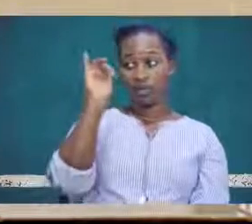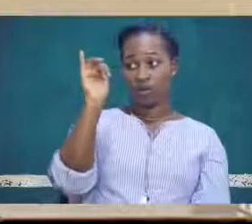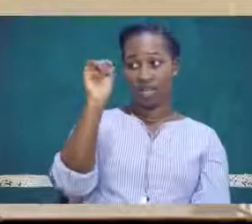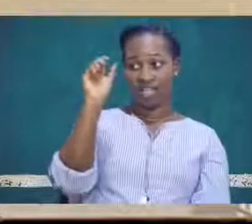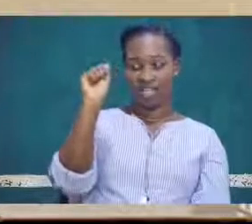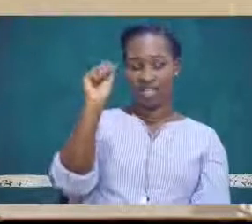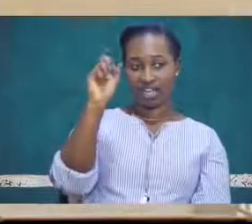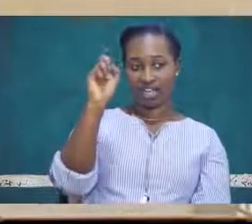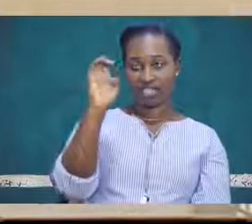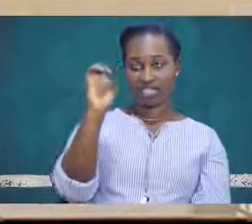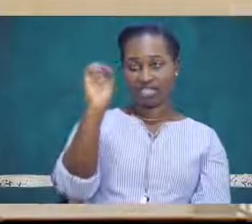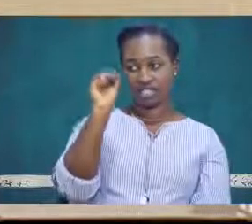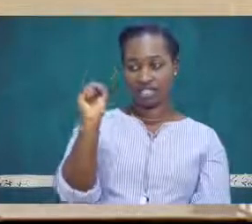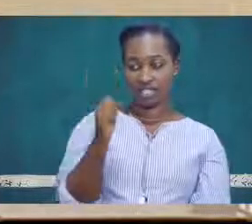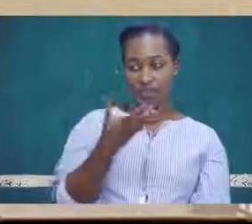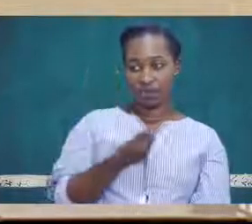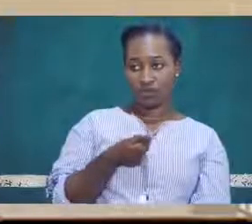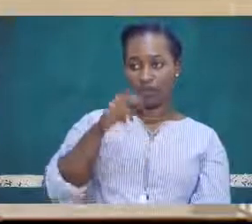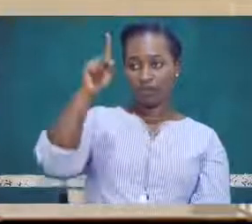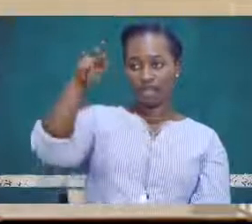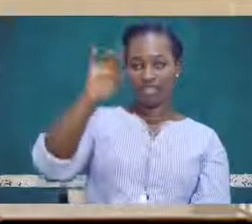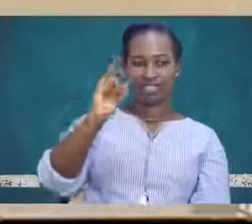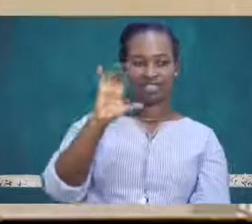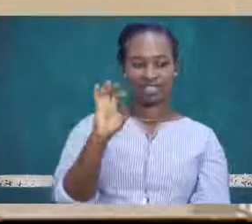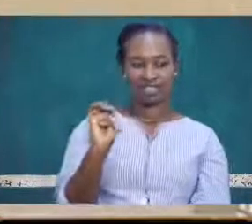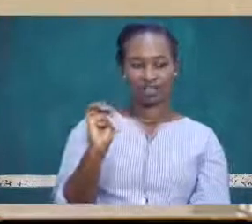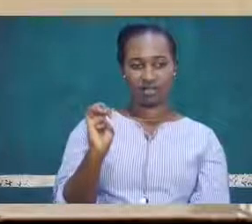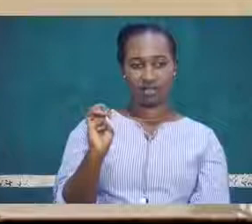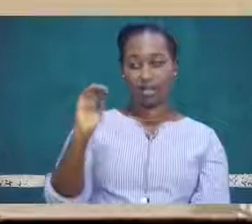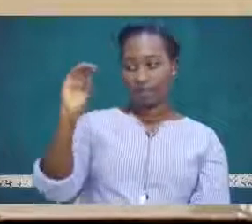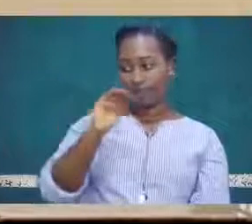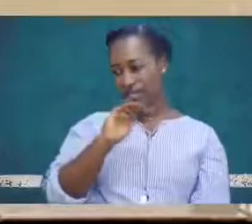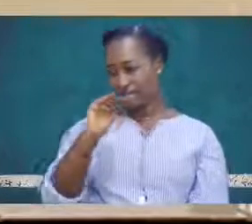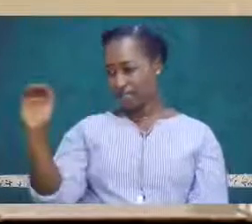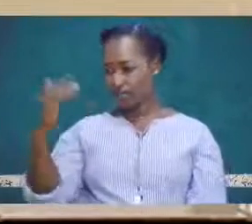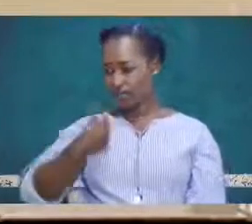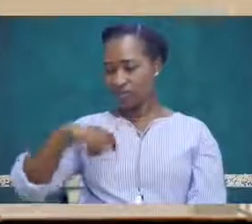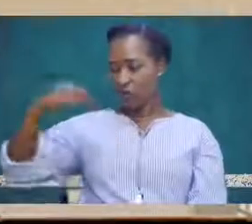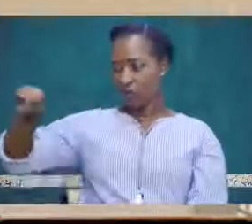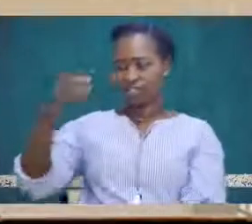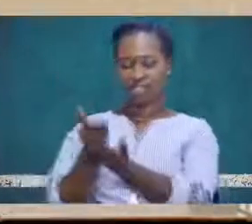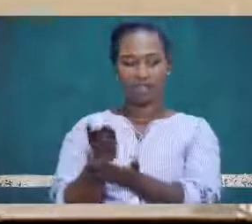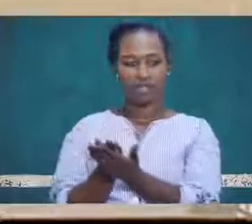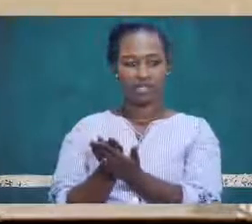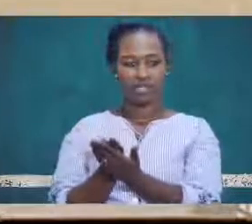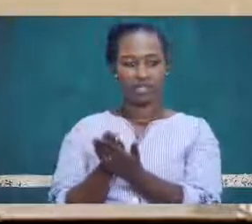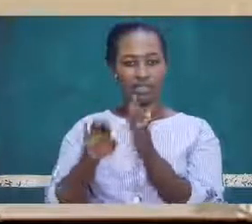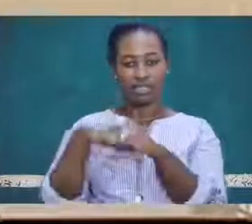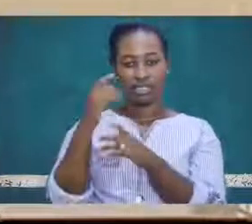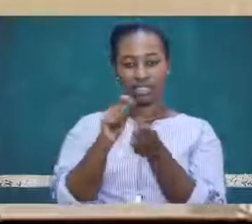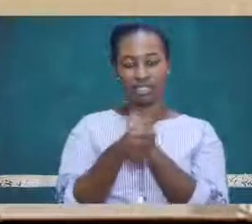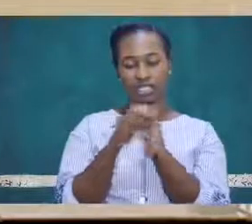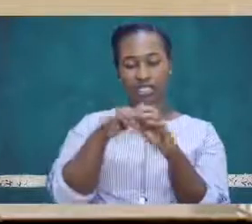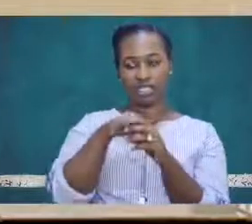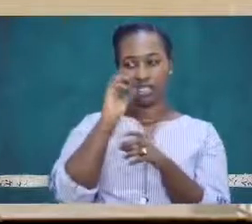Y-axis, you have price. So change in Y will be change in price, and on your X-axis, we have quantity demanded. So change in X will